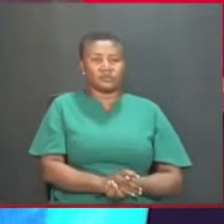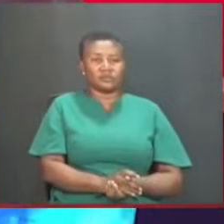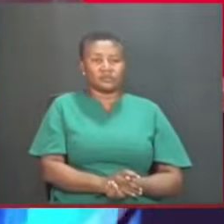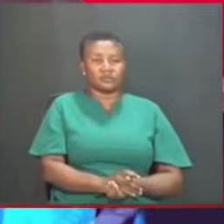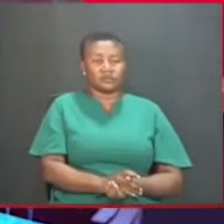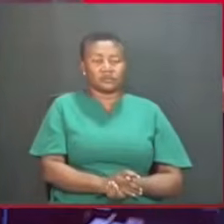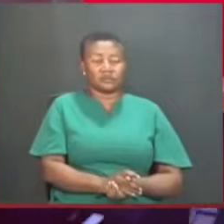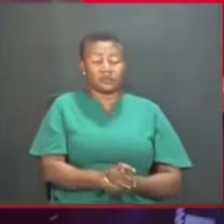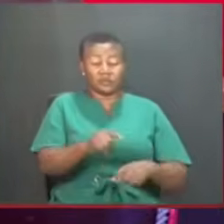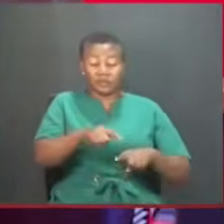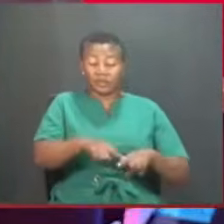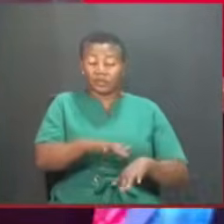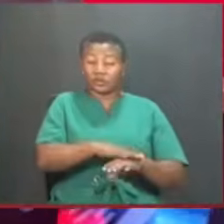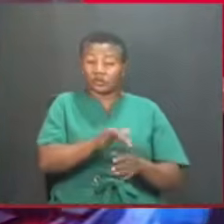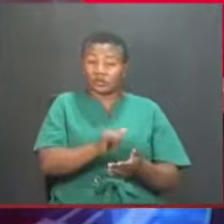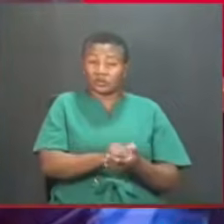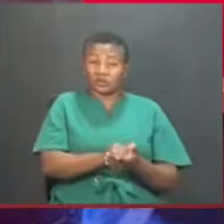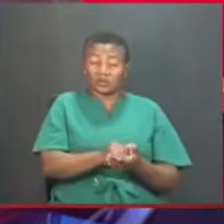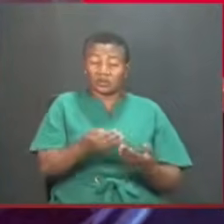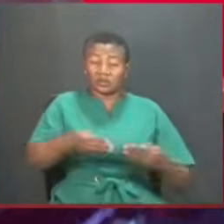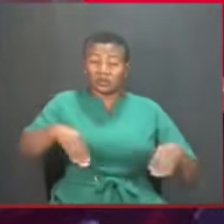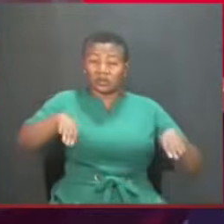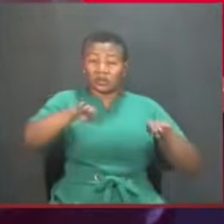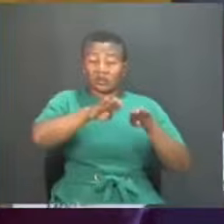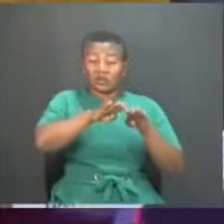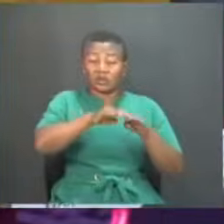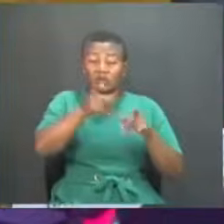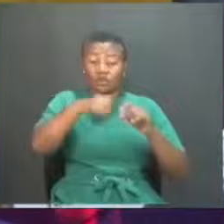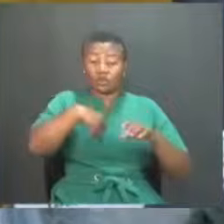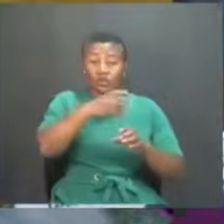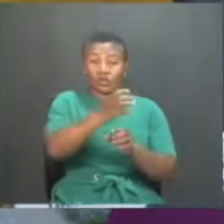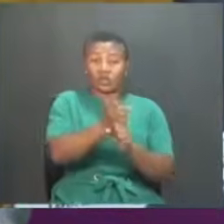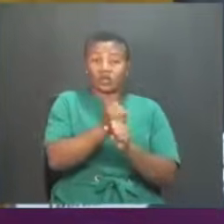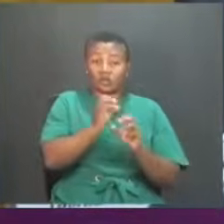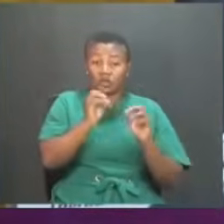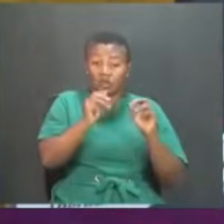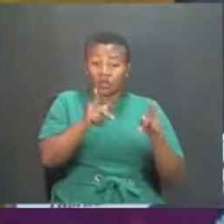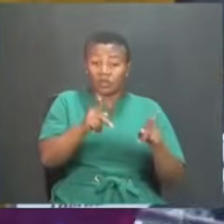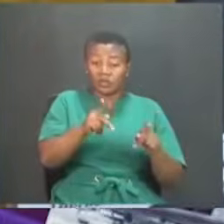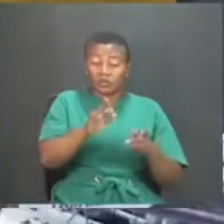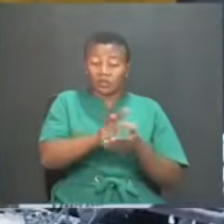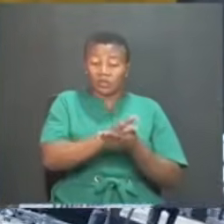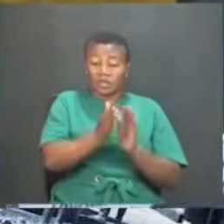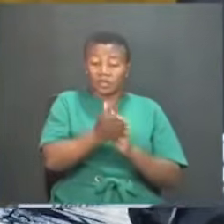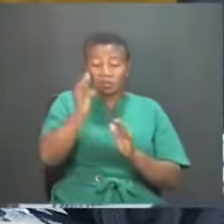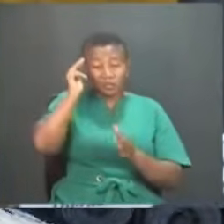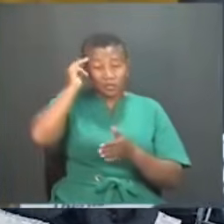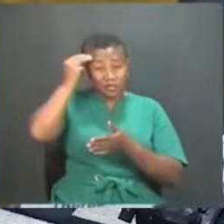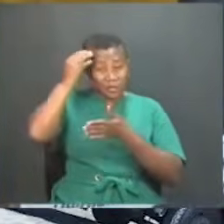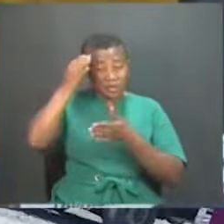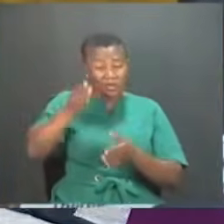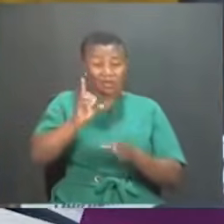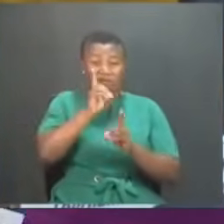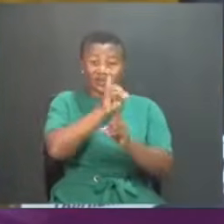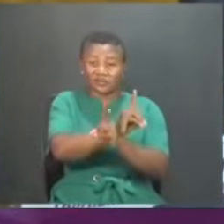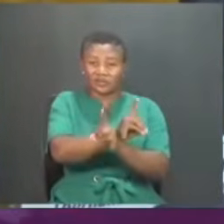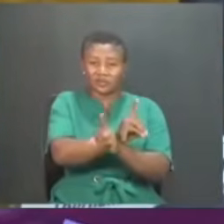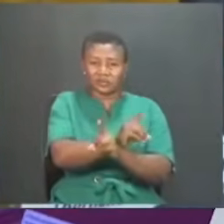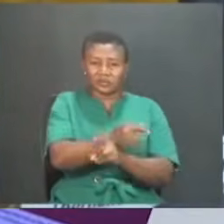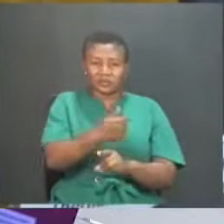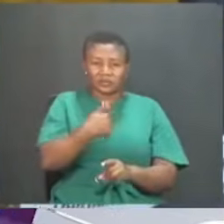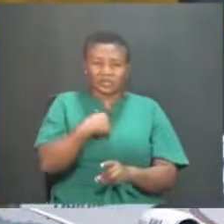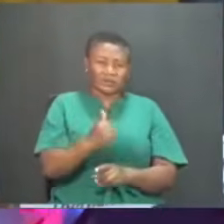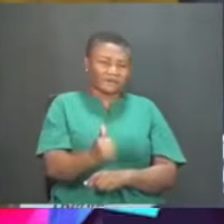As a result of that, even when I was offered the opportunity to be Minister for Defense, I declined.